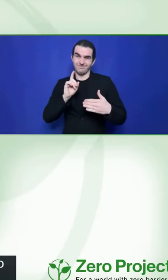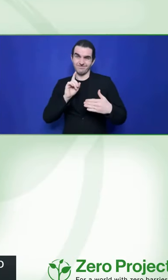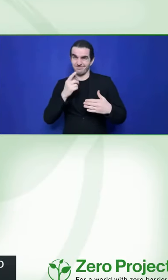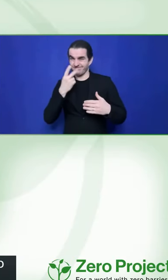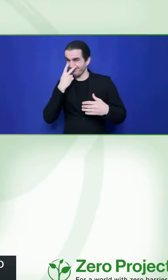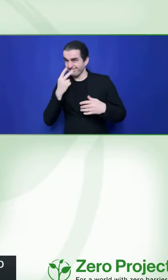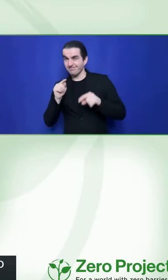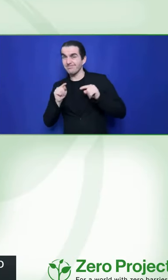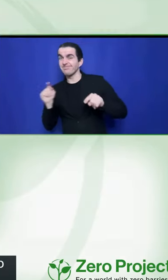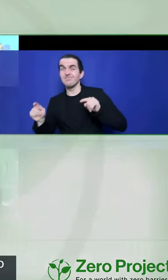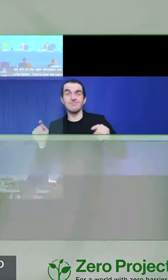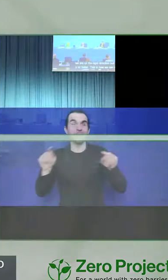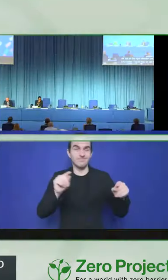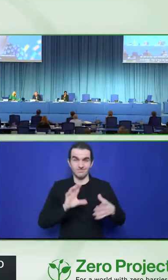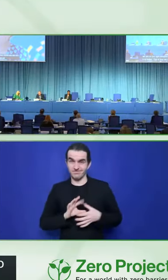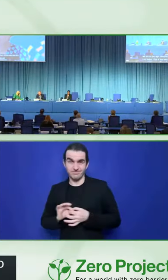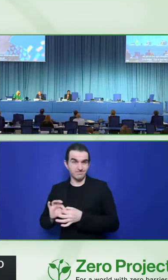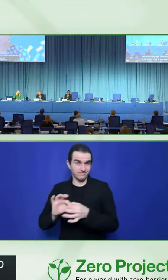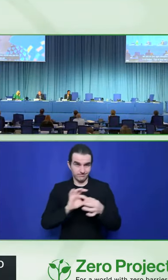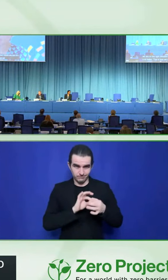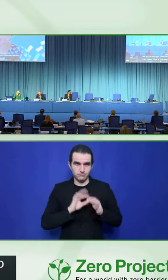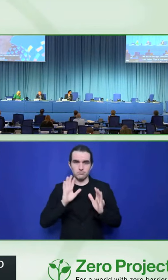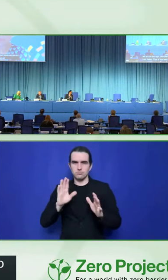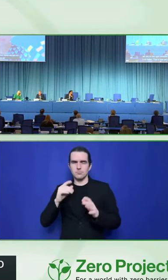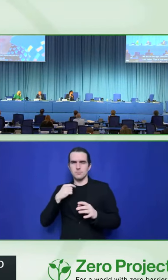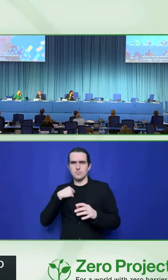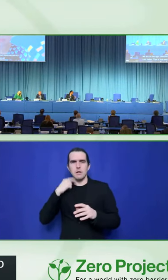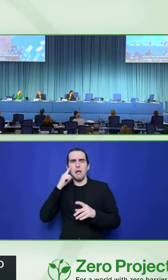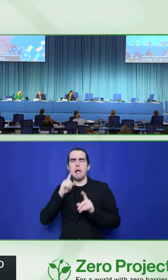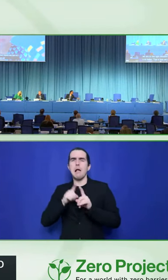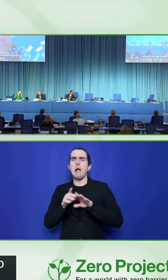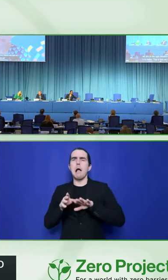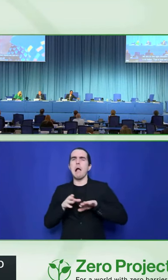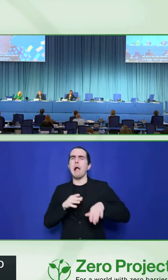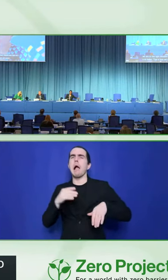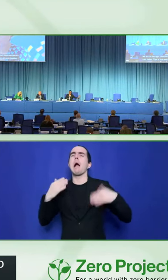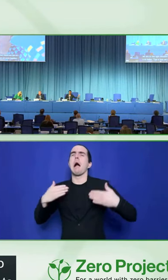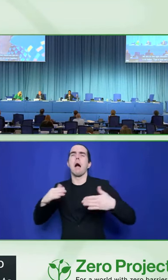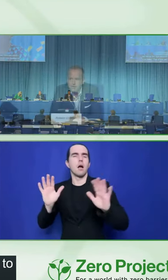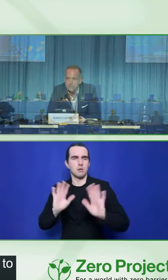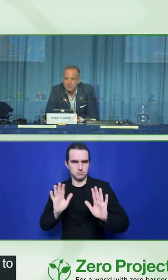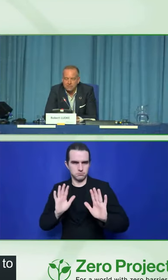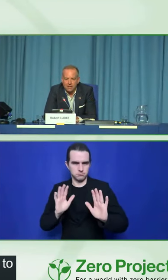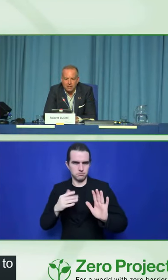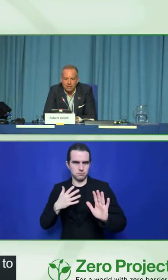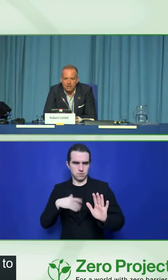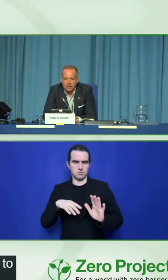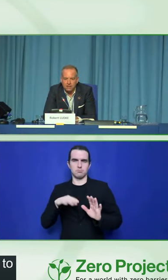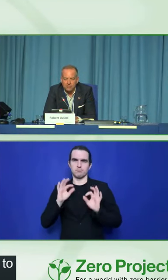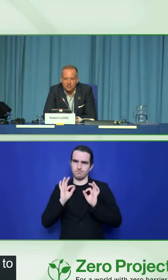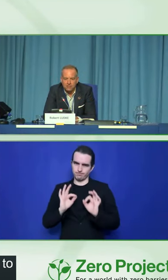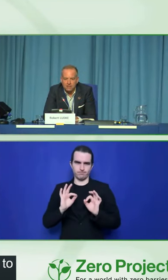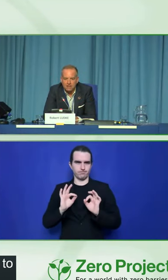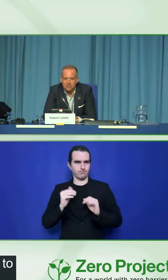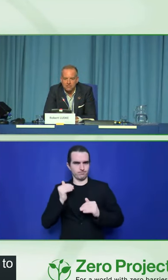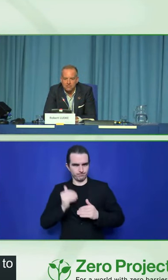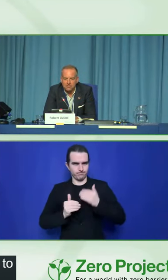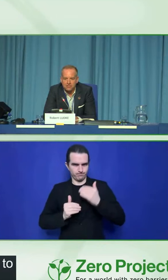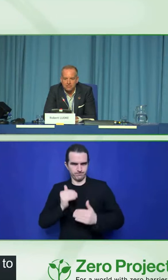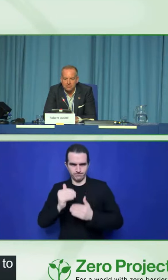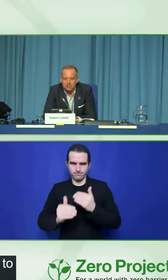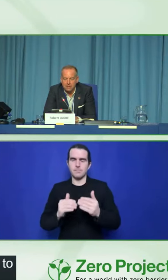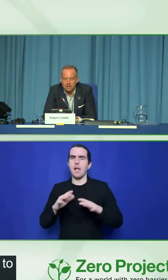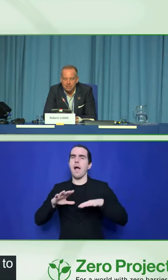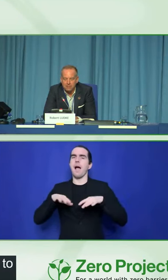Thank you. Aiko, if you're still with us, we would love to hear your thoughts on where, where you think we stand on, on achieving the